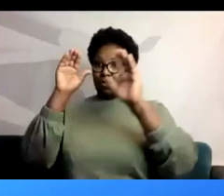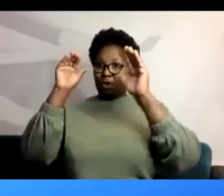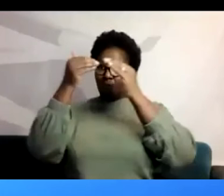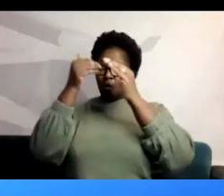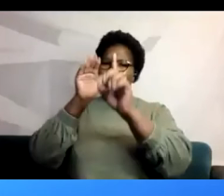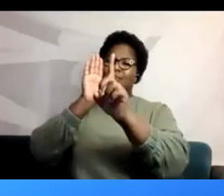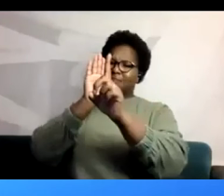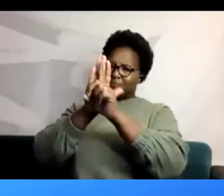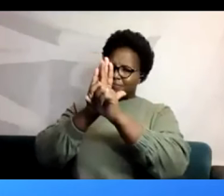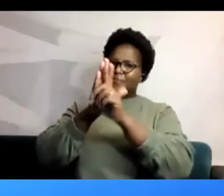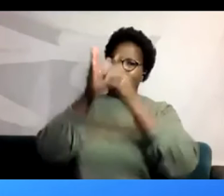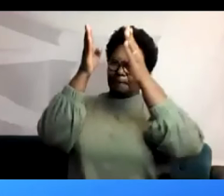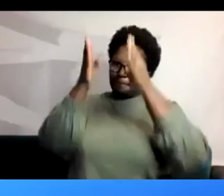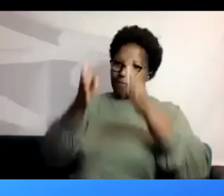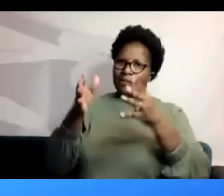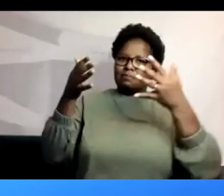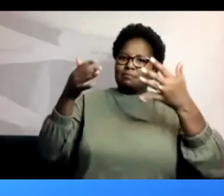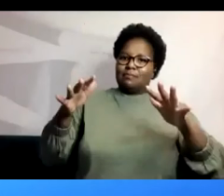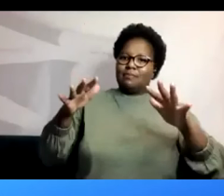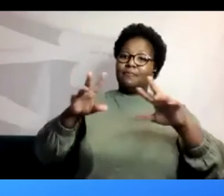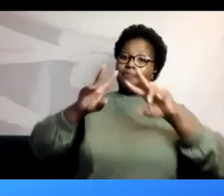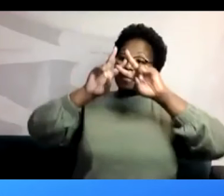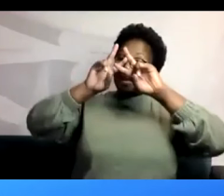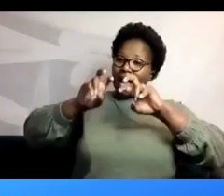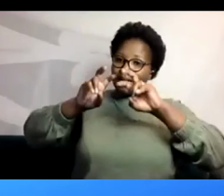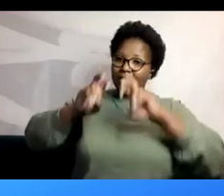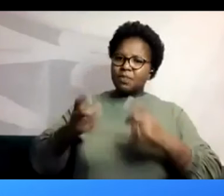This assessment can be done for different environments, such as